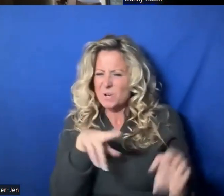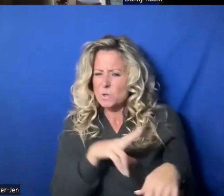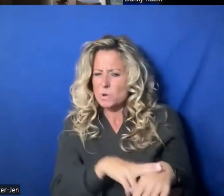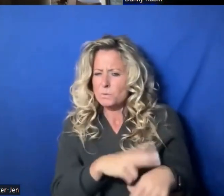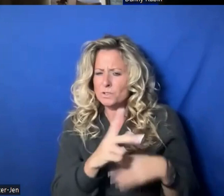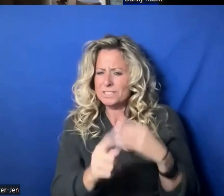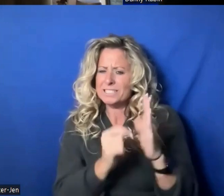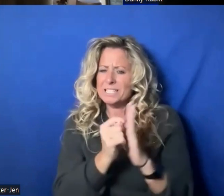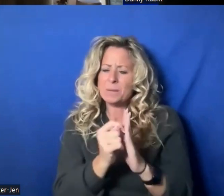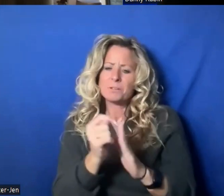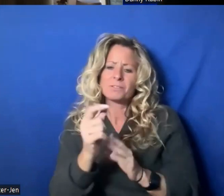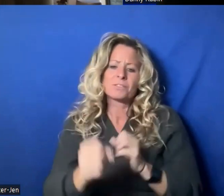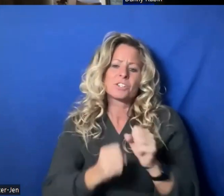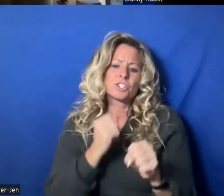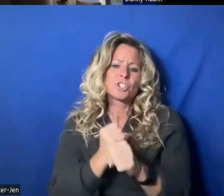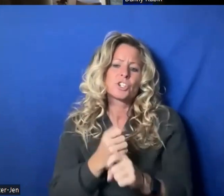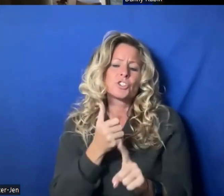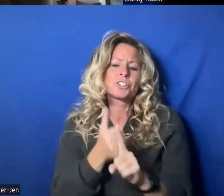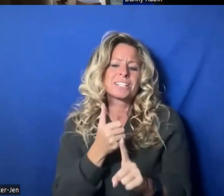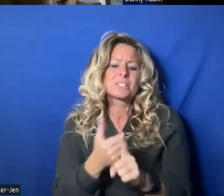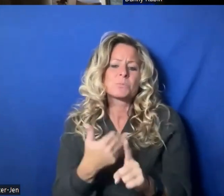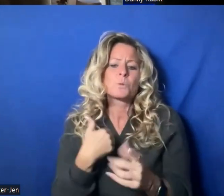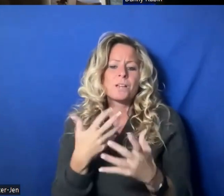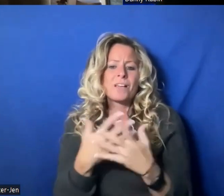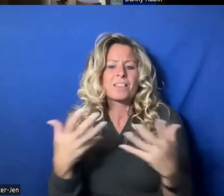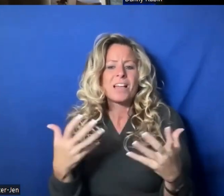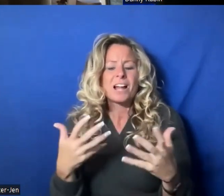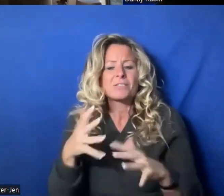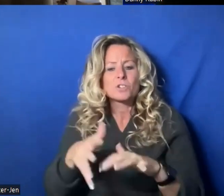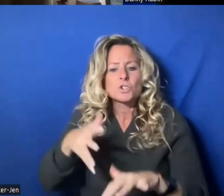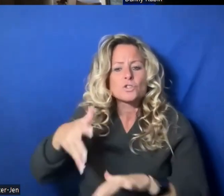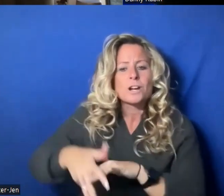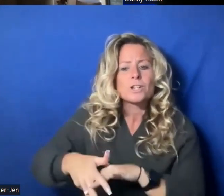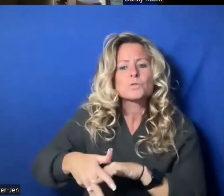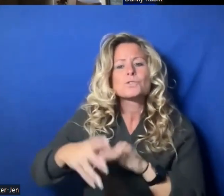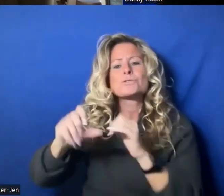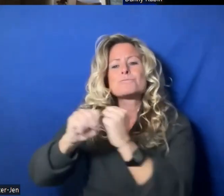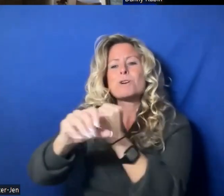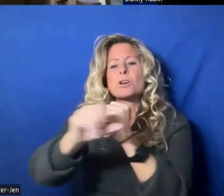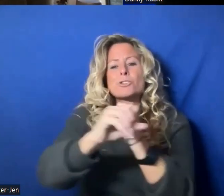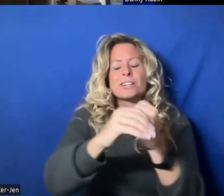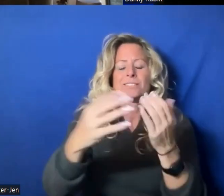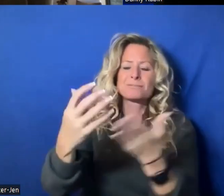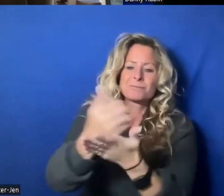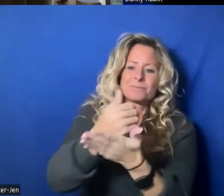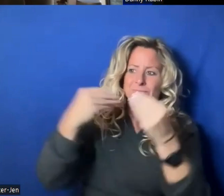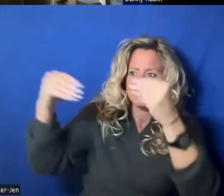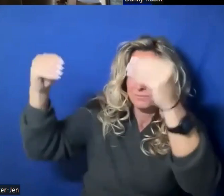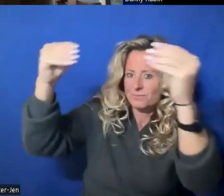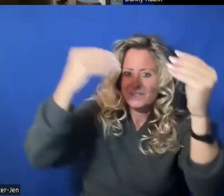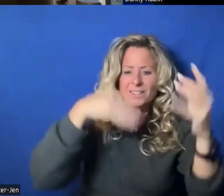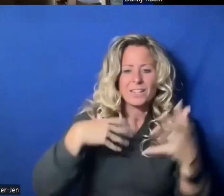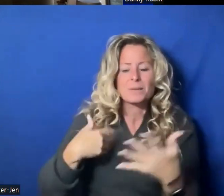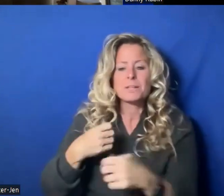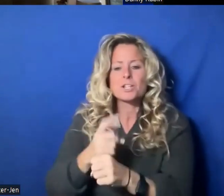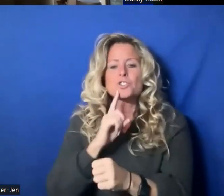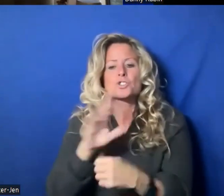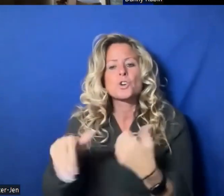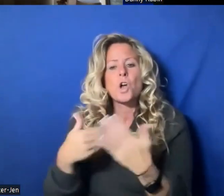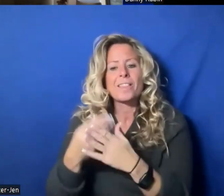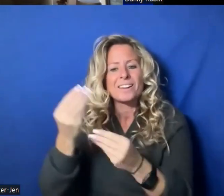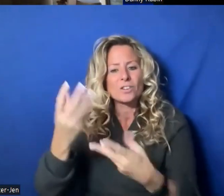of year, but we do have a lot of grassroots marketing where we'll go out and we'll table and get information out into the hands of the community when it comes to